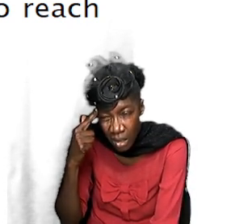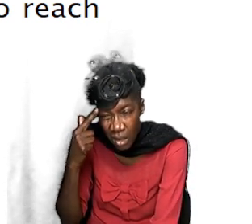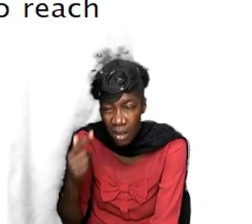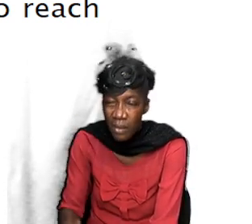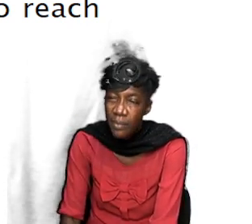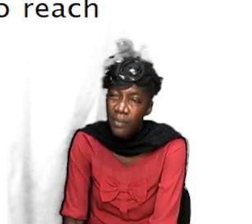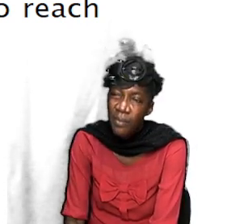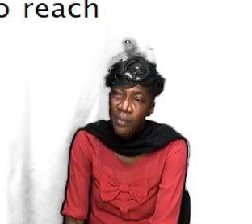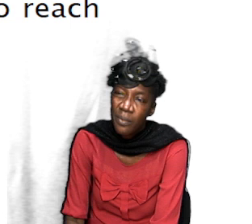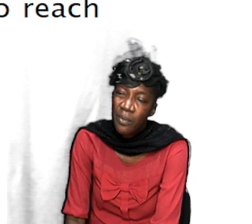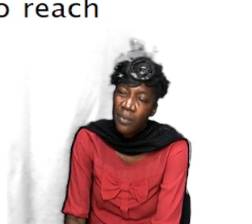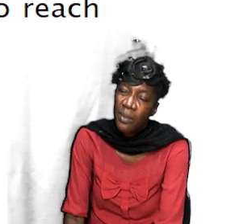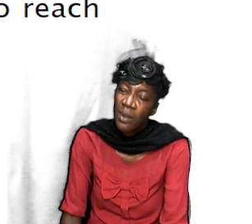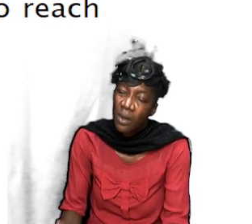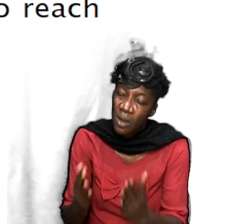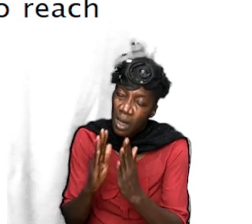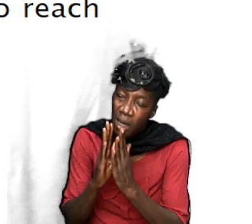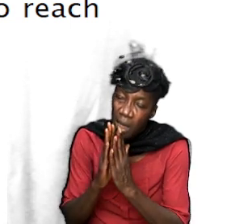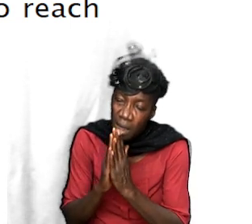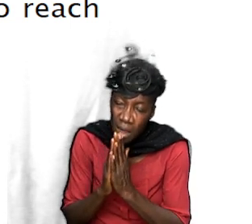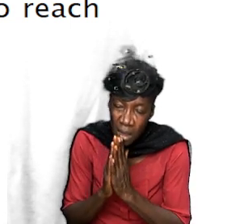I would rather to ask for,